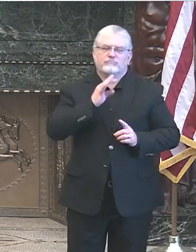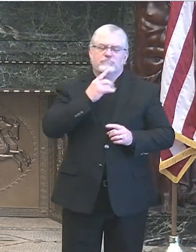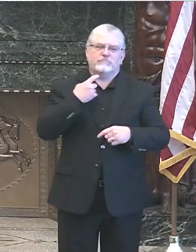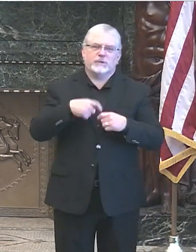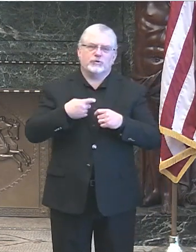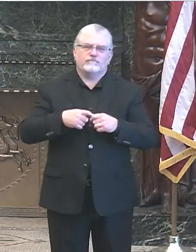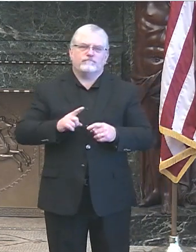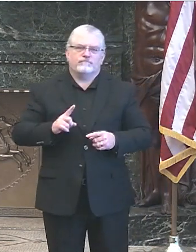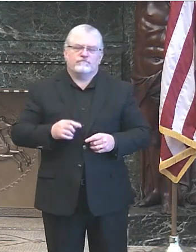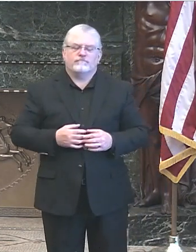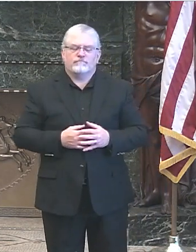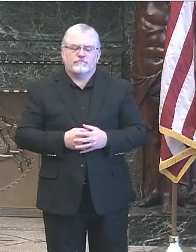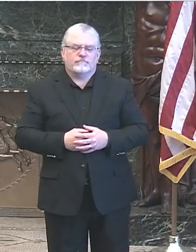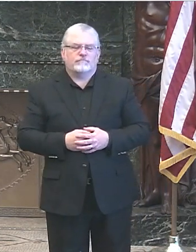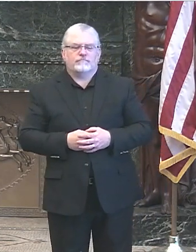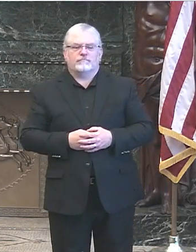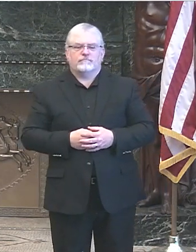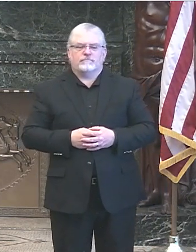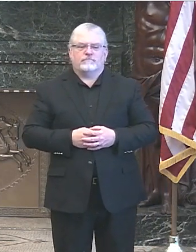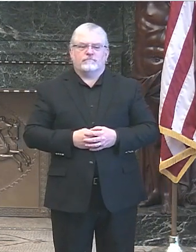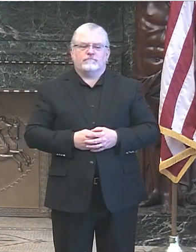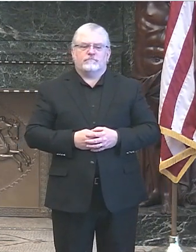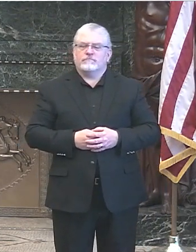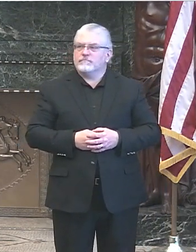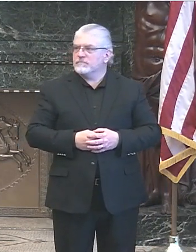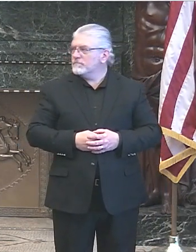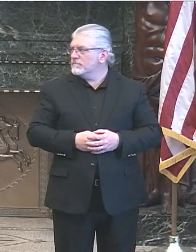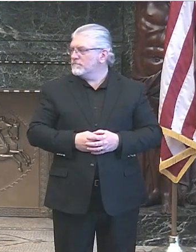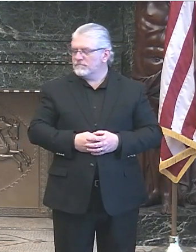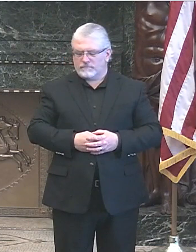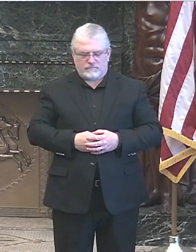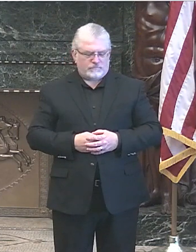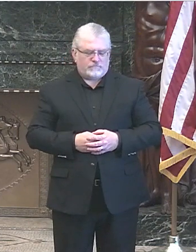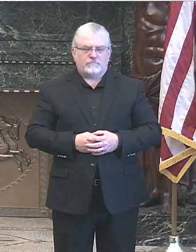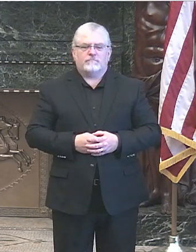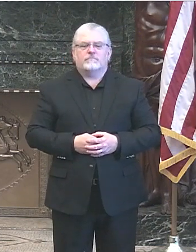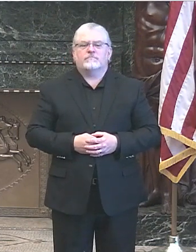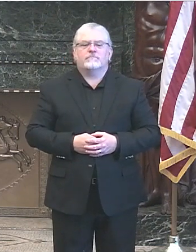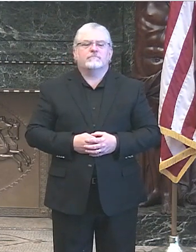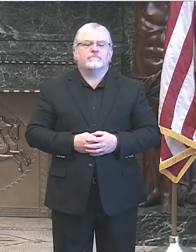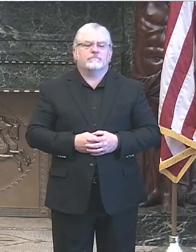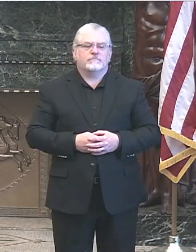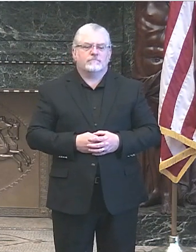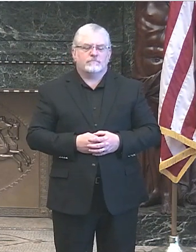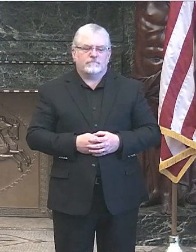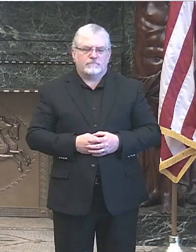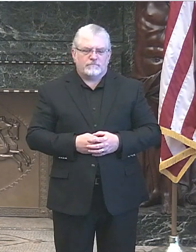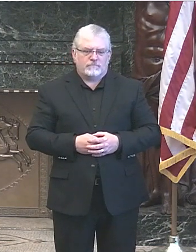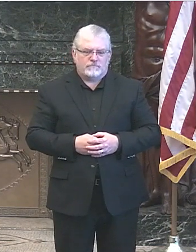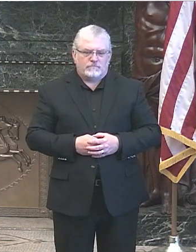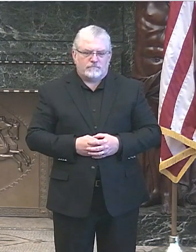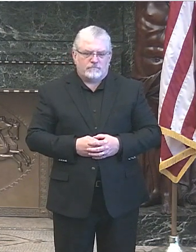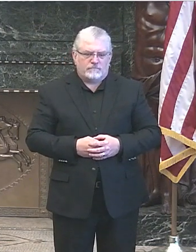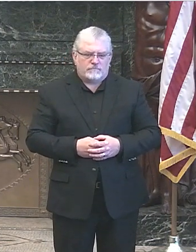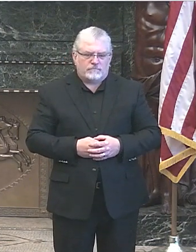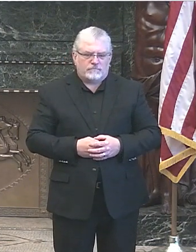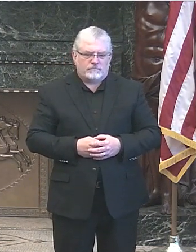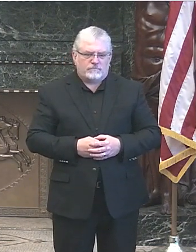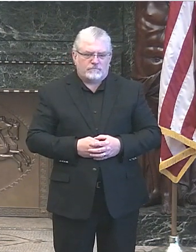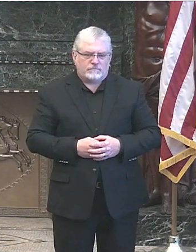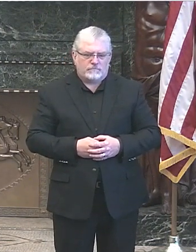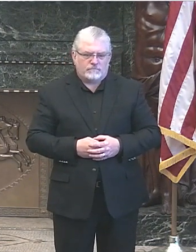no se confíen y haya posiblemente una segunda ola de propagación, especialmente entre las comunidades de bajos